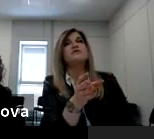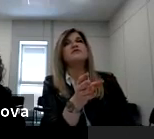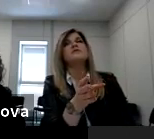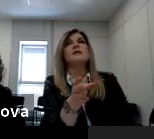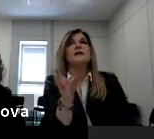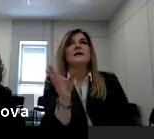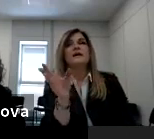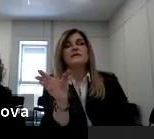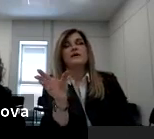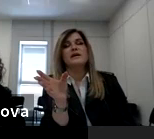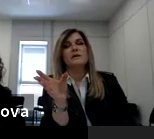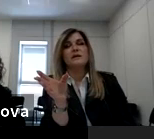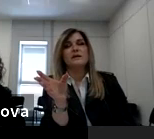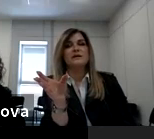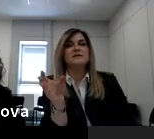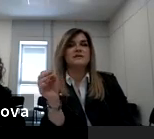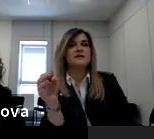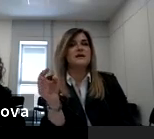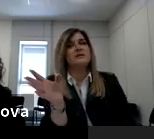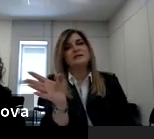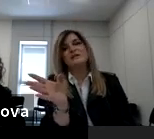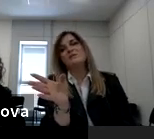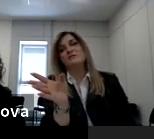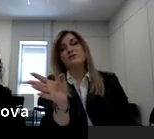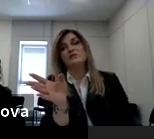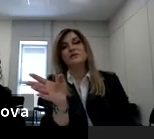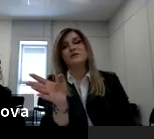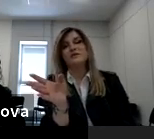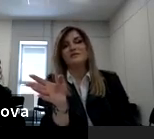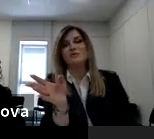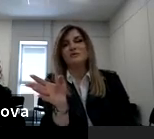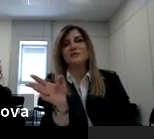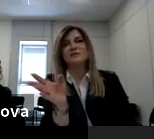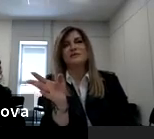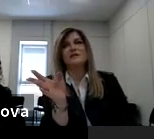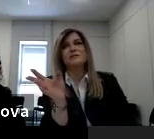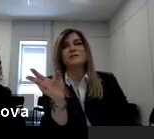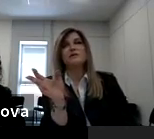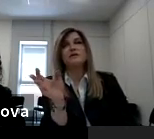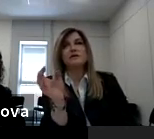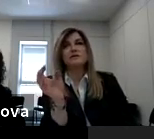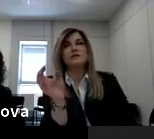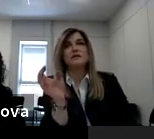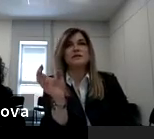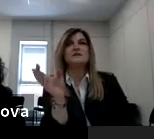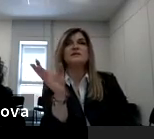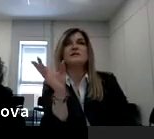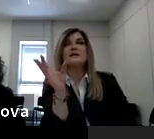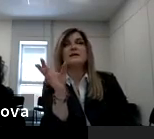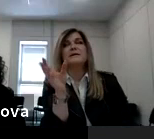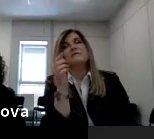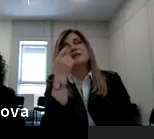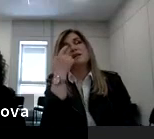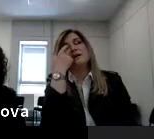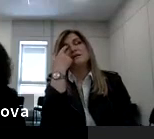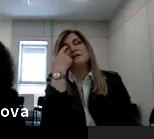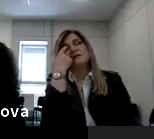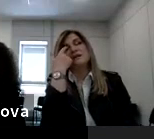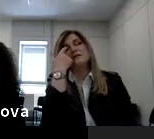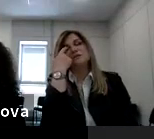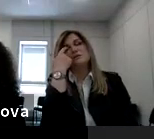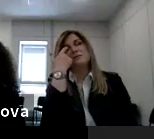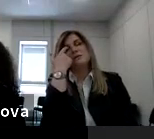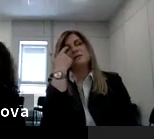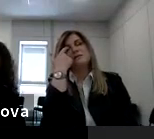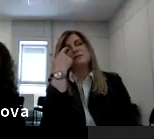double version, and the right one it's a double and double version. It is called Interstark Big Block, and it's double. Yeah, it's,